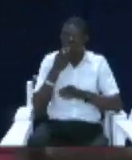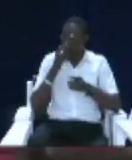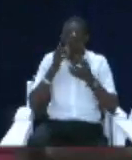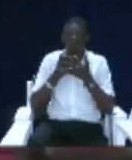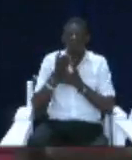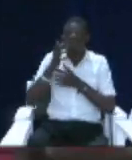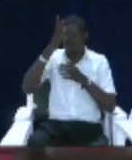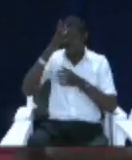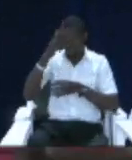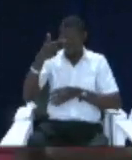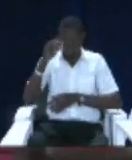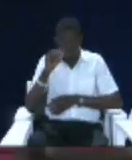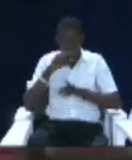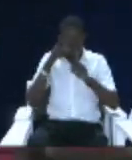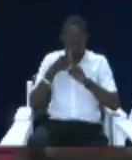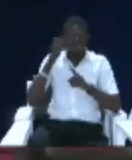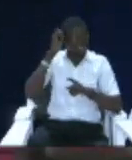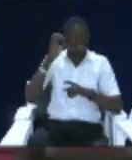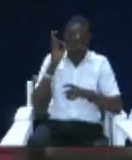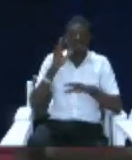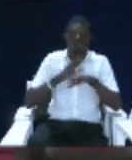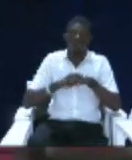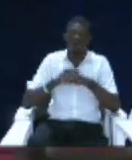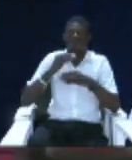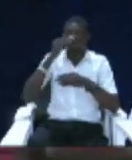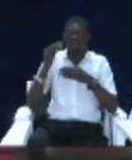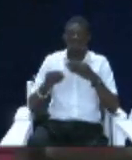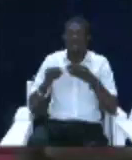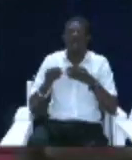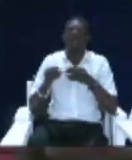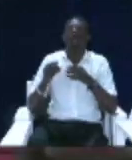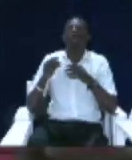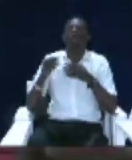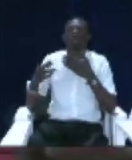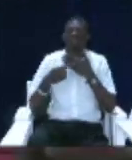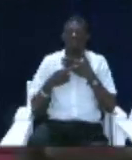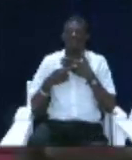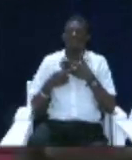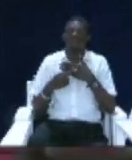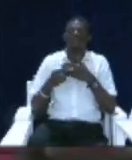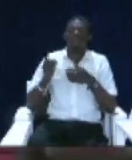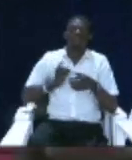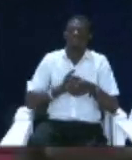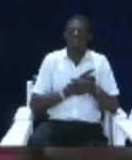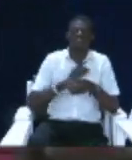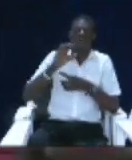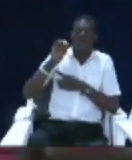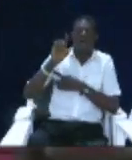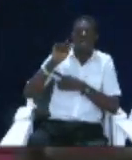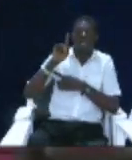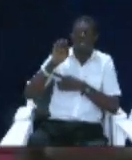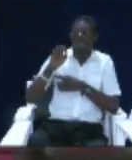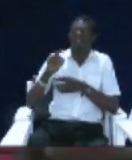Gio when he preached on total restoration. Deacon Olalekan keyed into